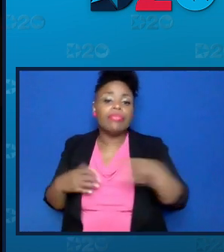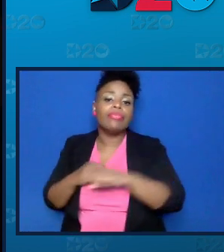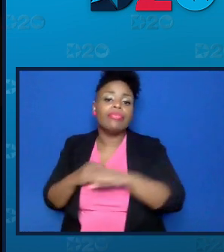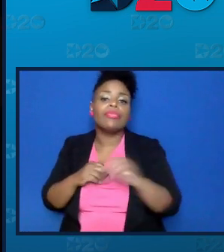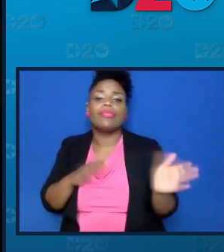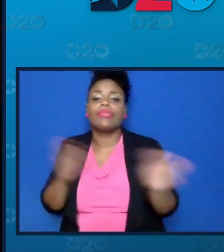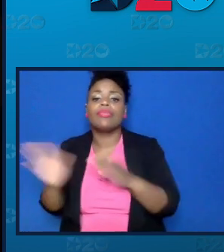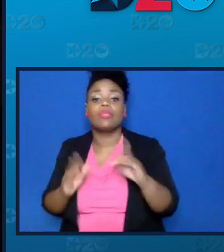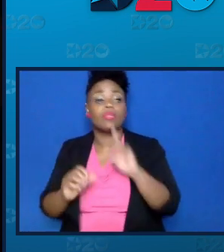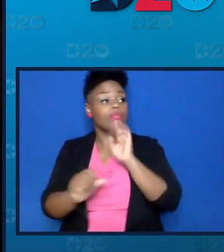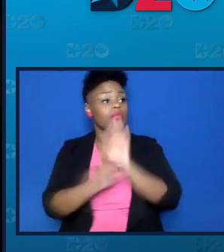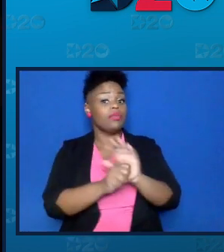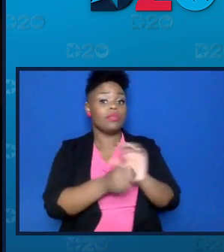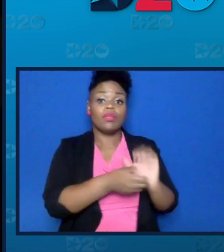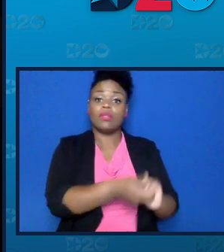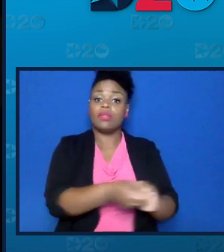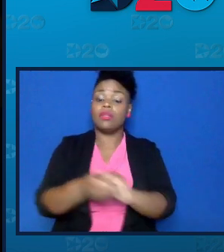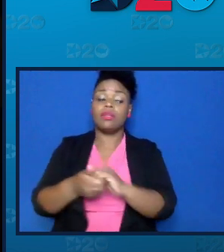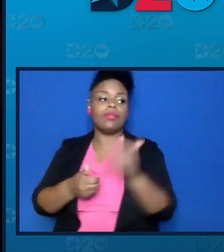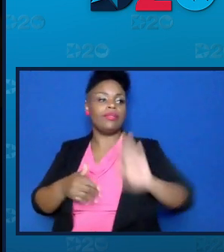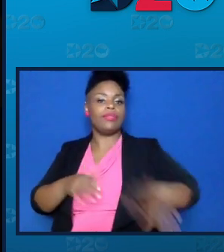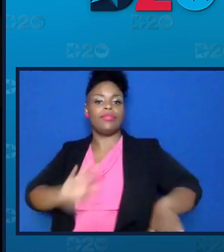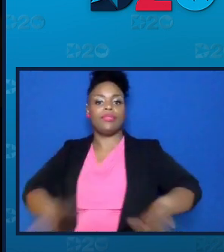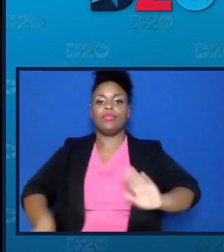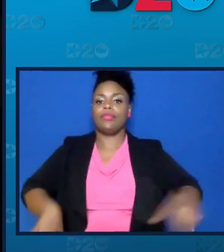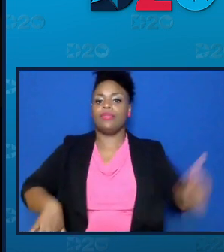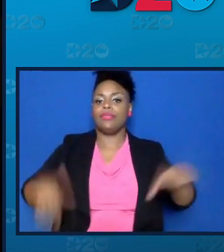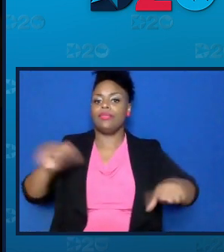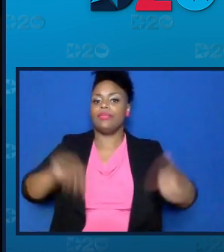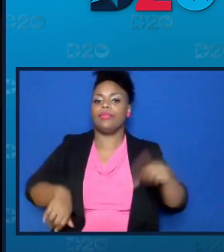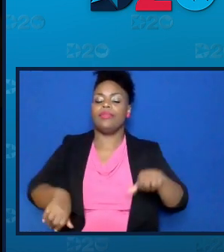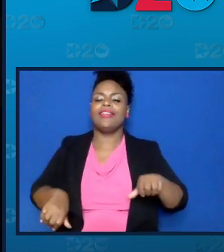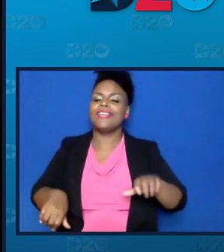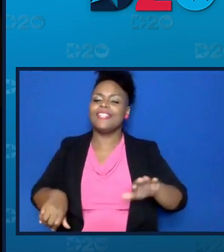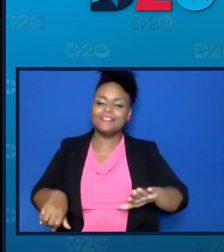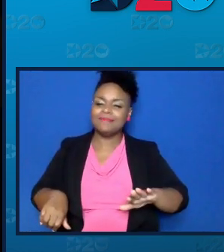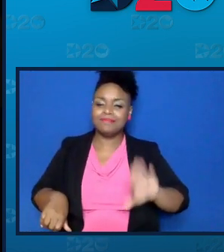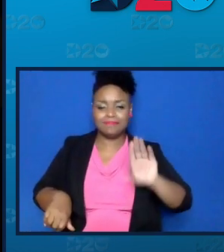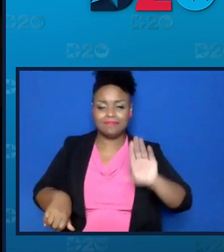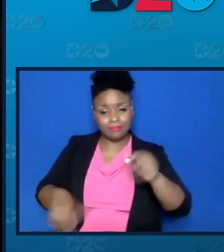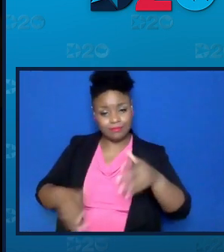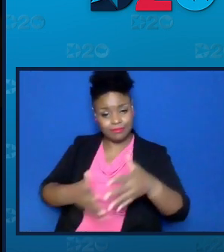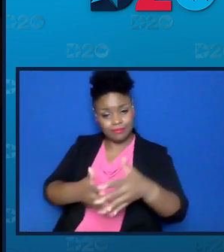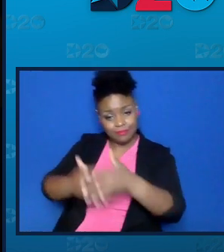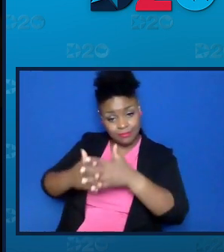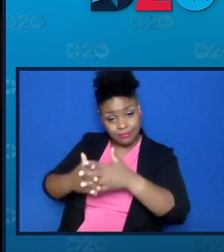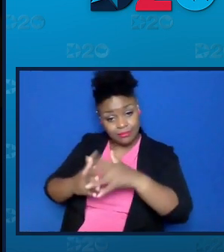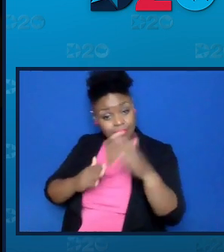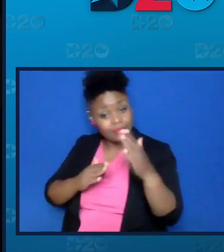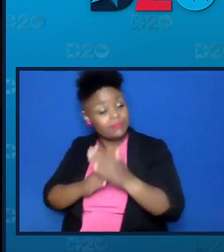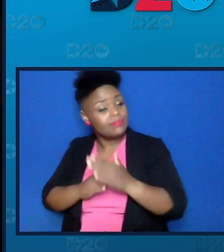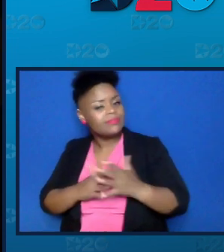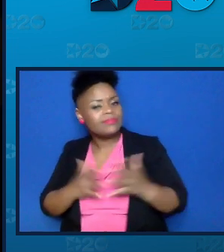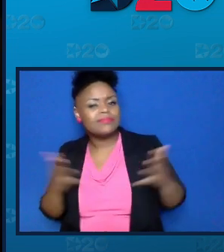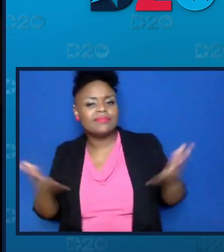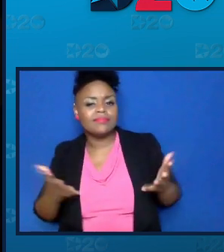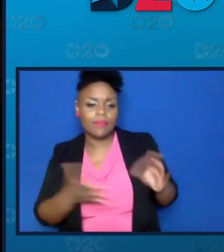denied. But we also know America is at its best when we make that circle of belonging